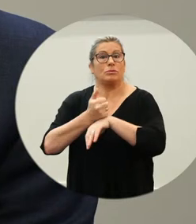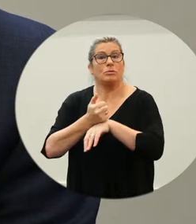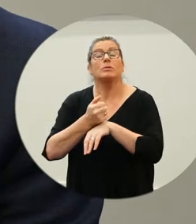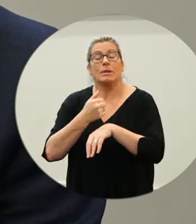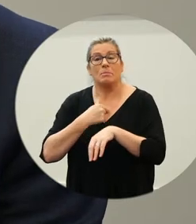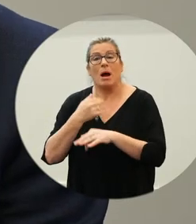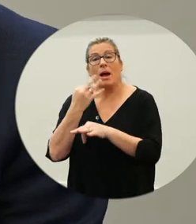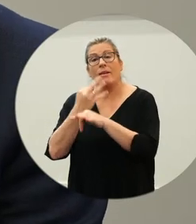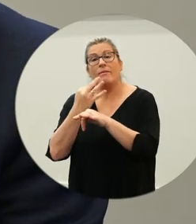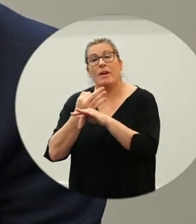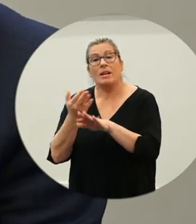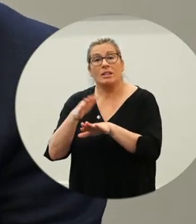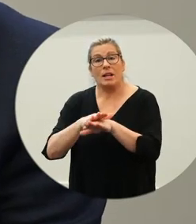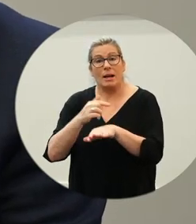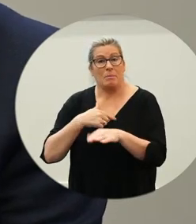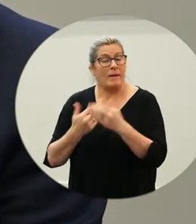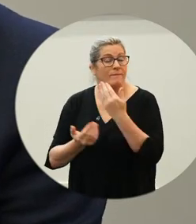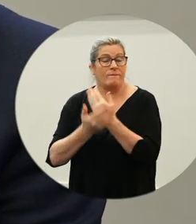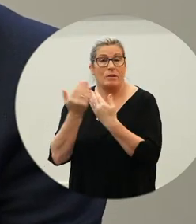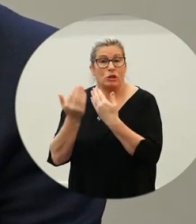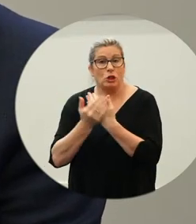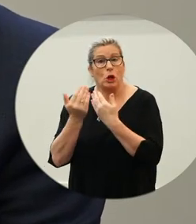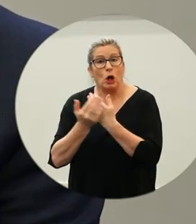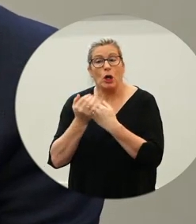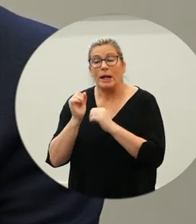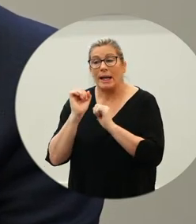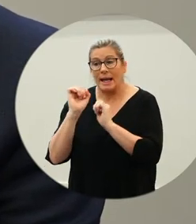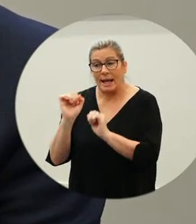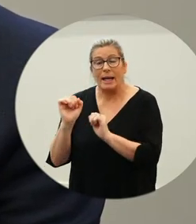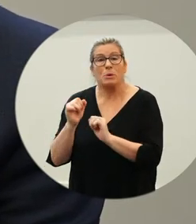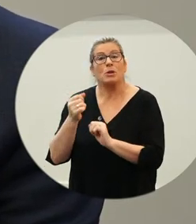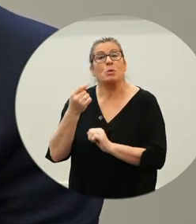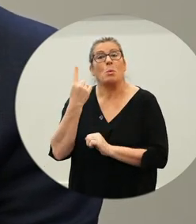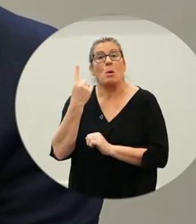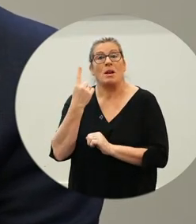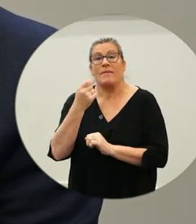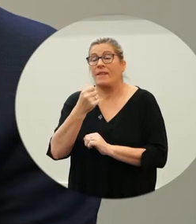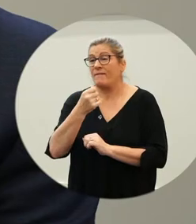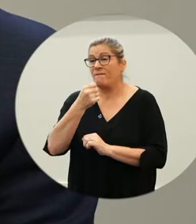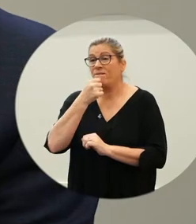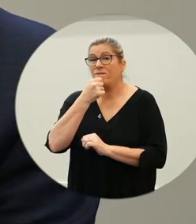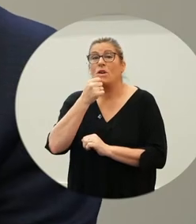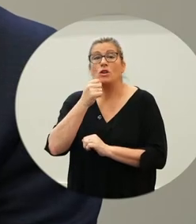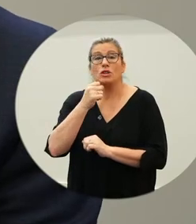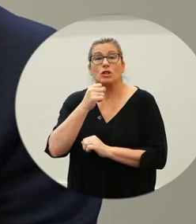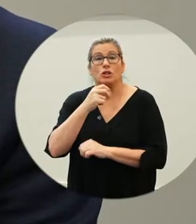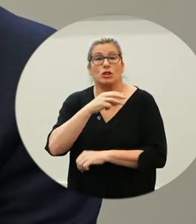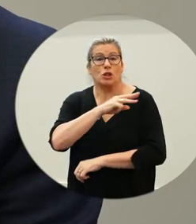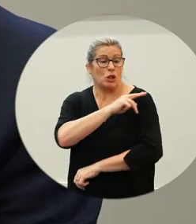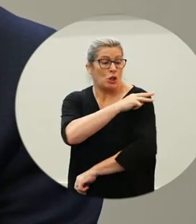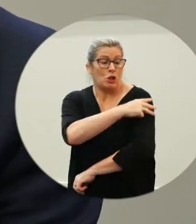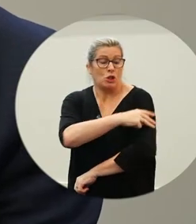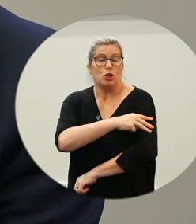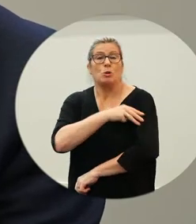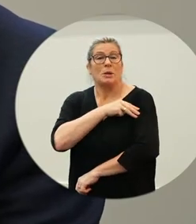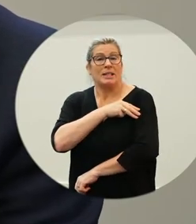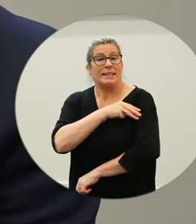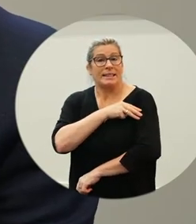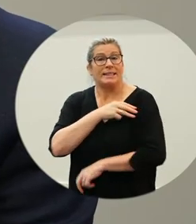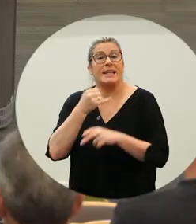My father died when I was quite young. He was one of the first superintendents in the founding of the Free